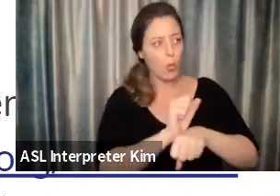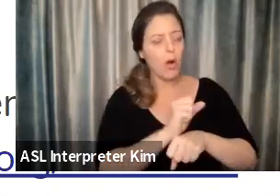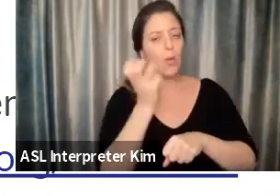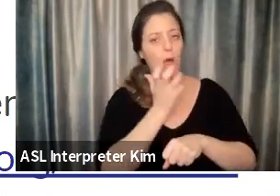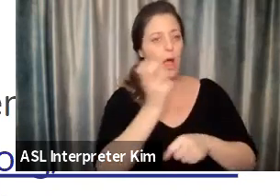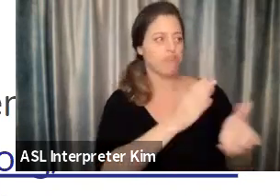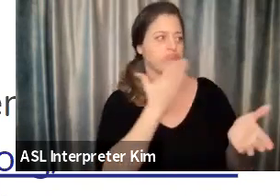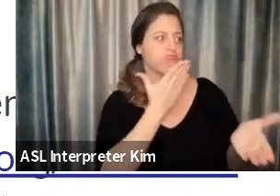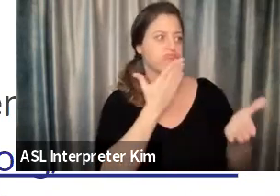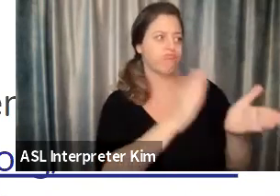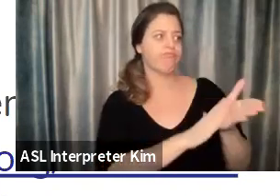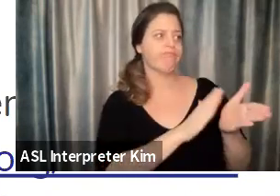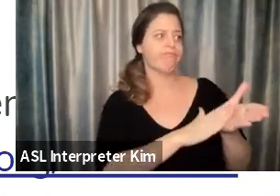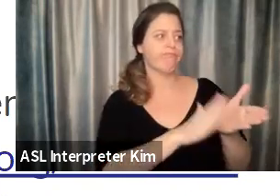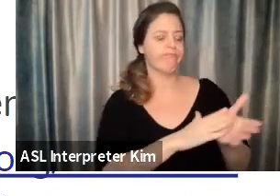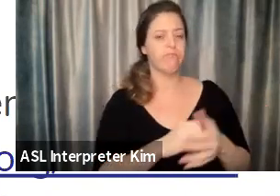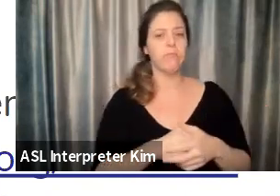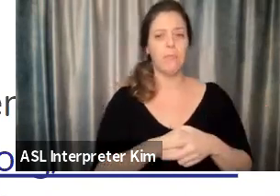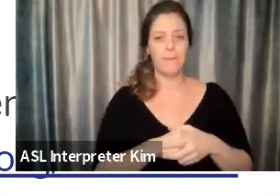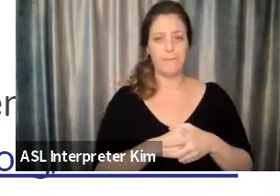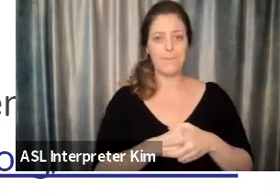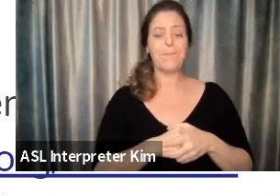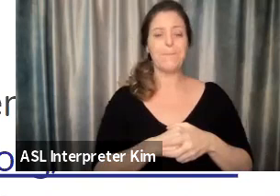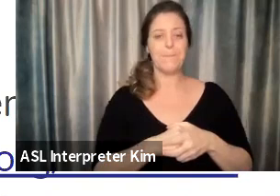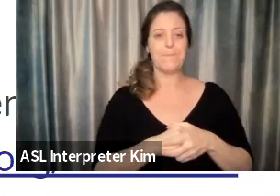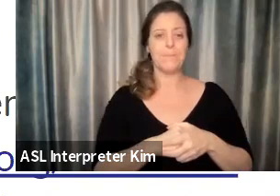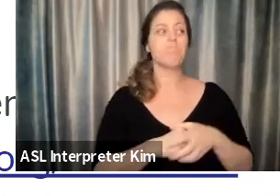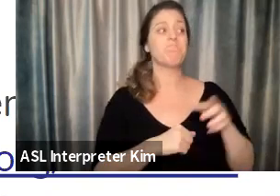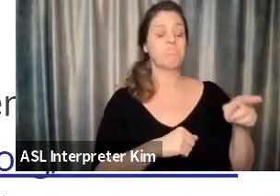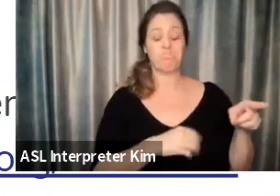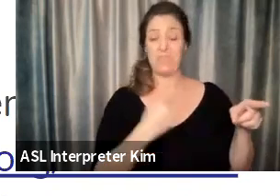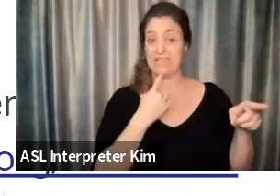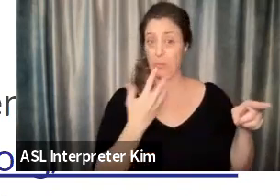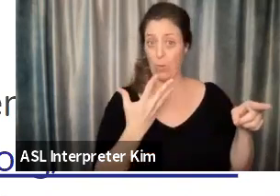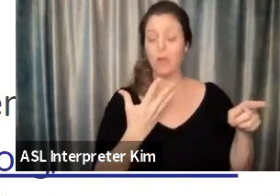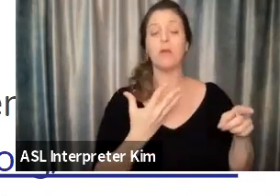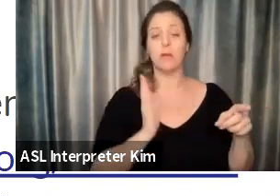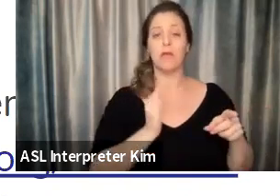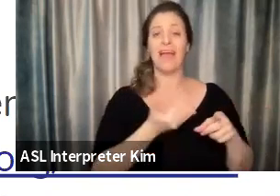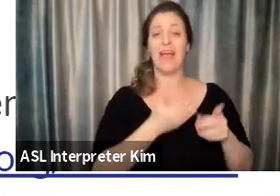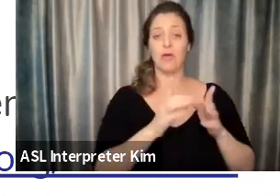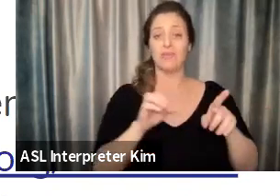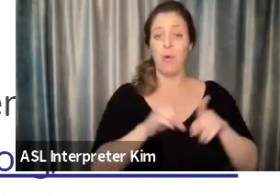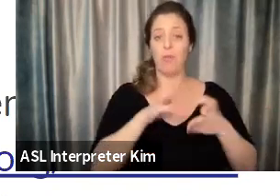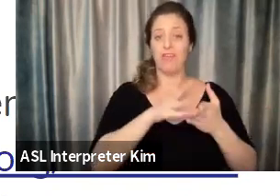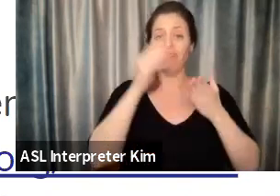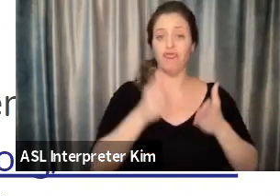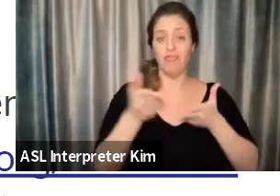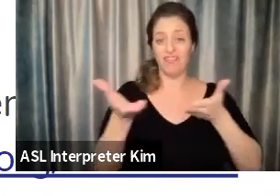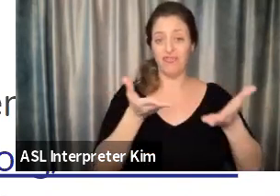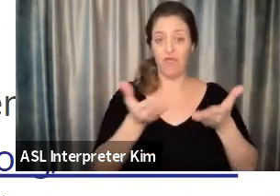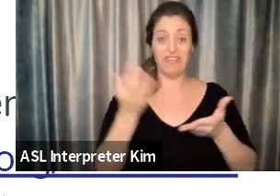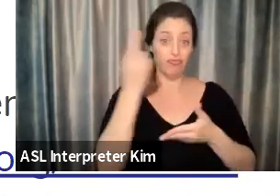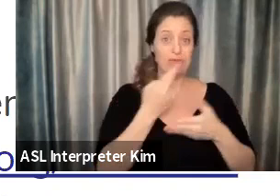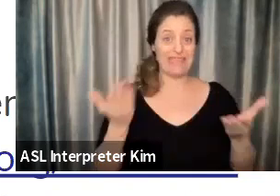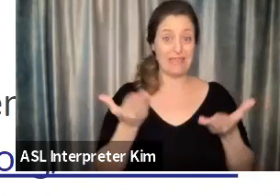want to say thank you for that work. And so, like Mr. Soto was saying, our Student Services Department is here today to talk